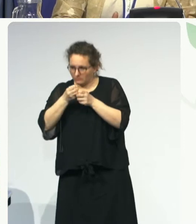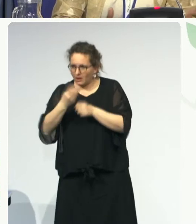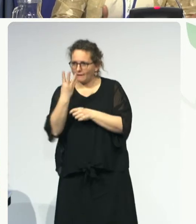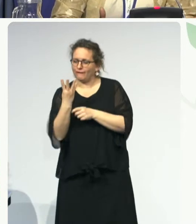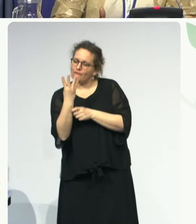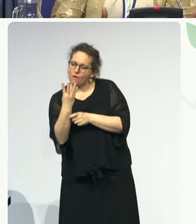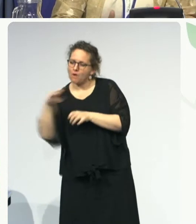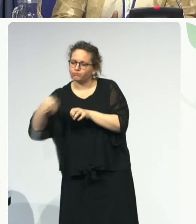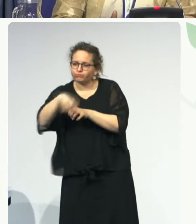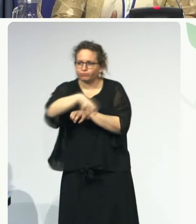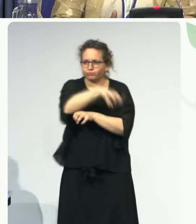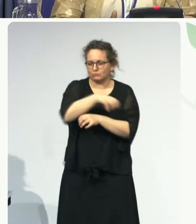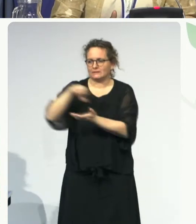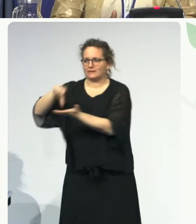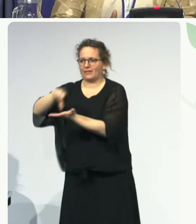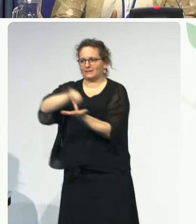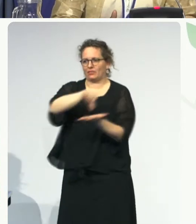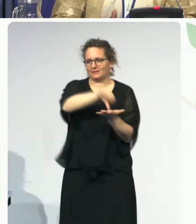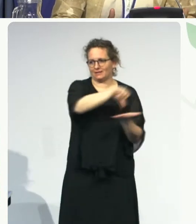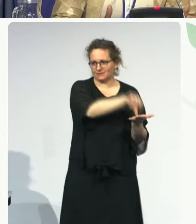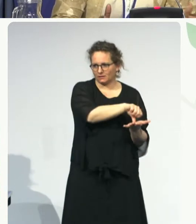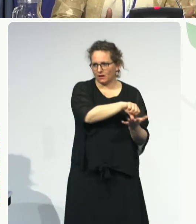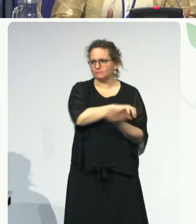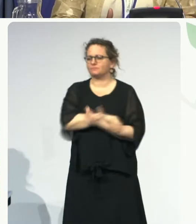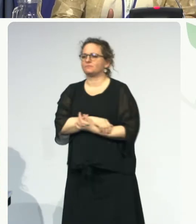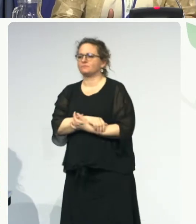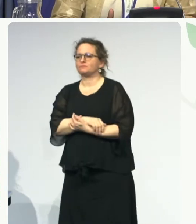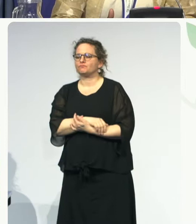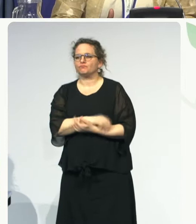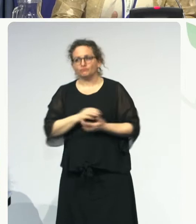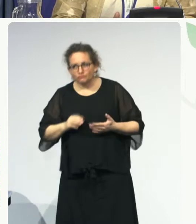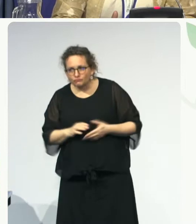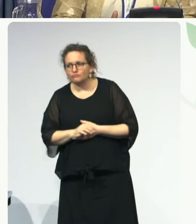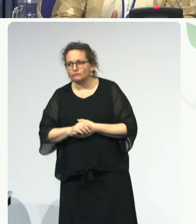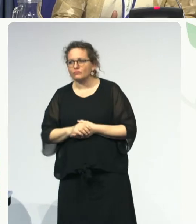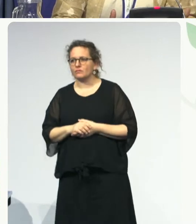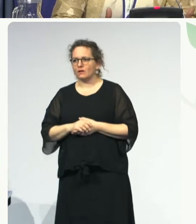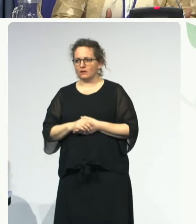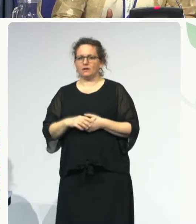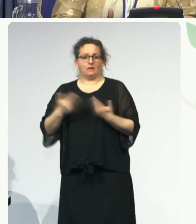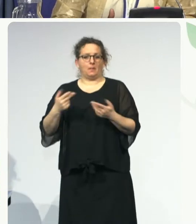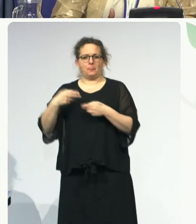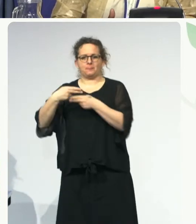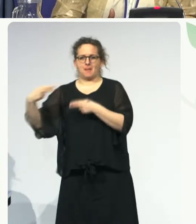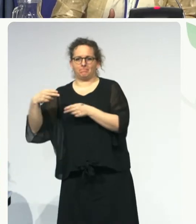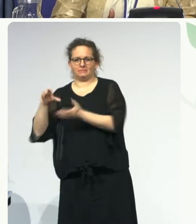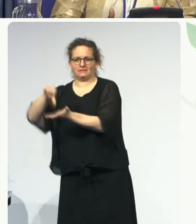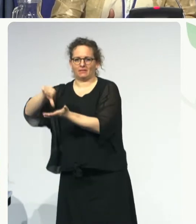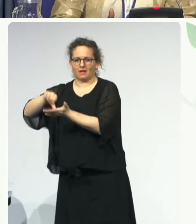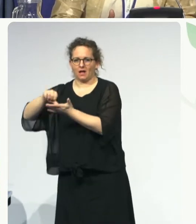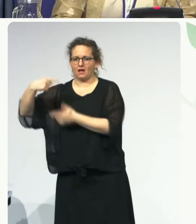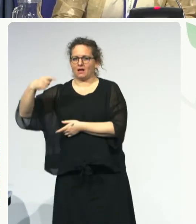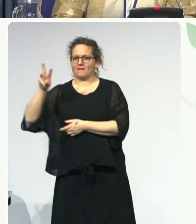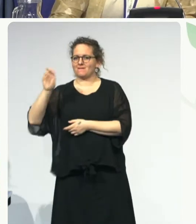Center, Kadoma School, Waterfall Center. The 3 schools host a total of over 440